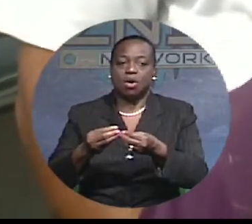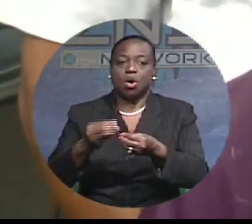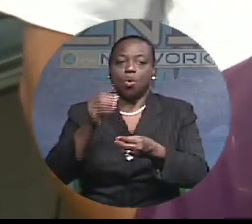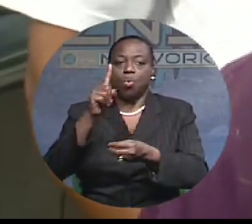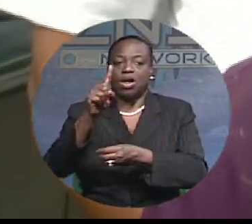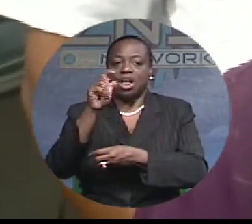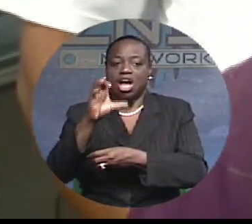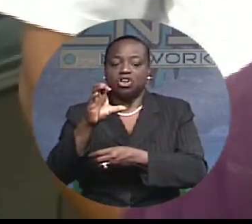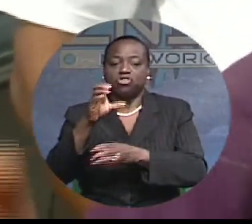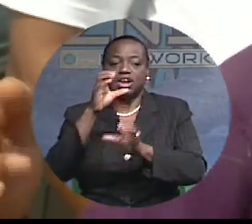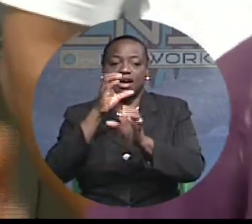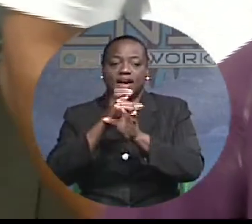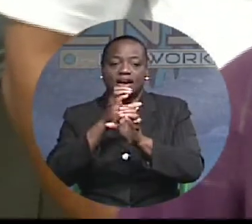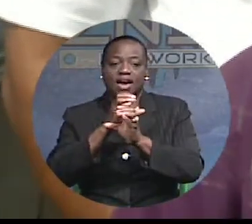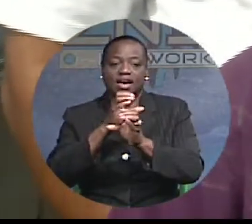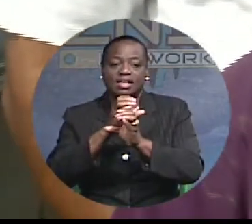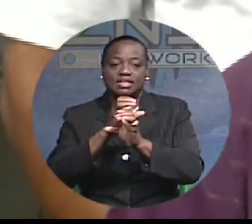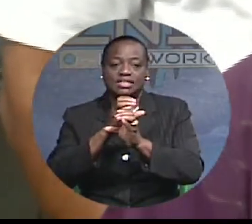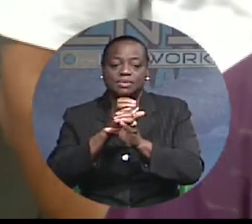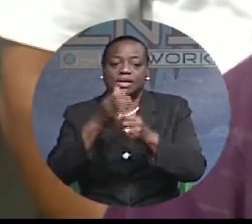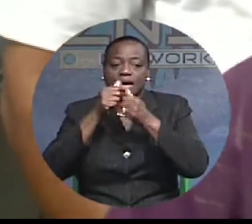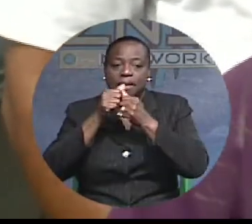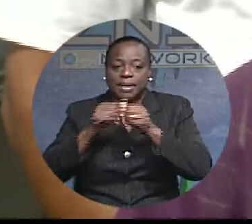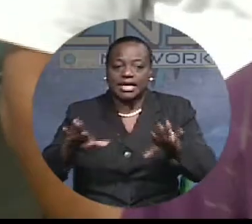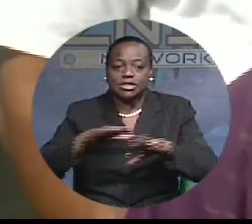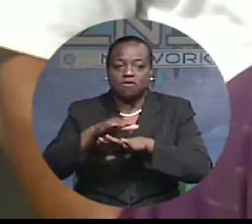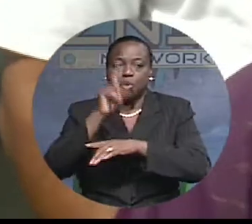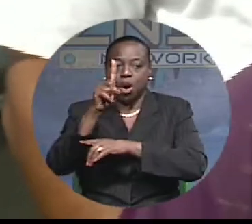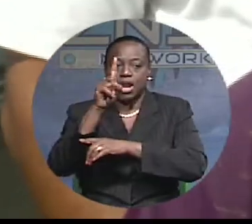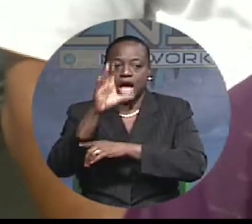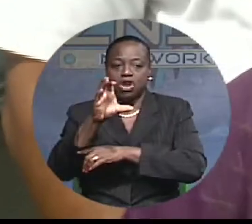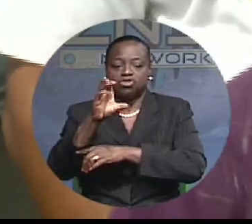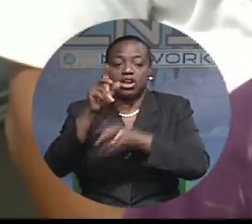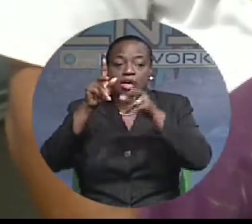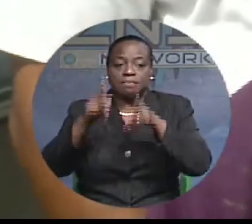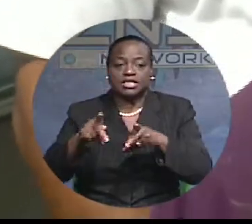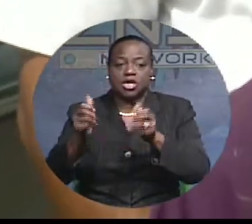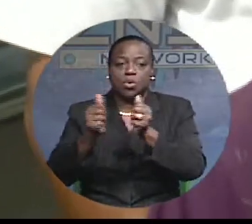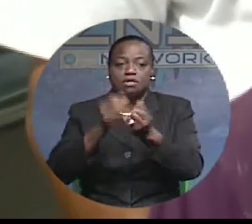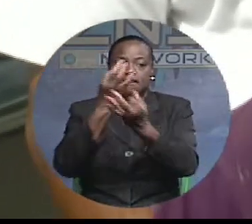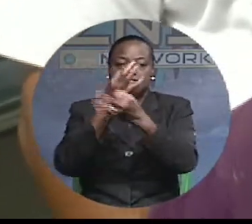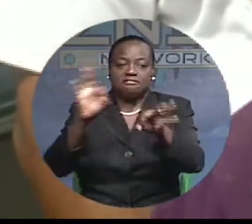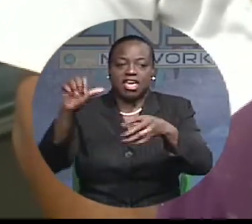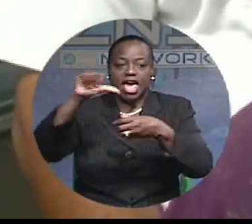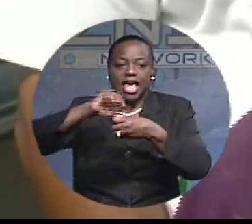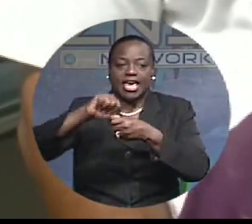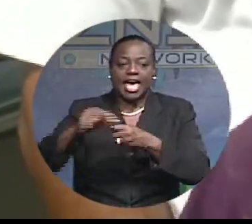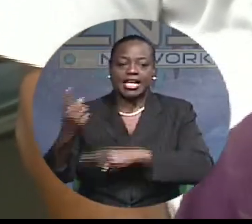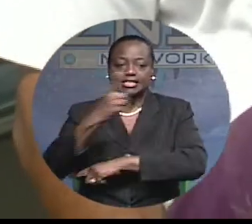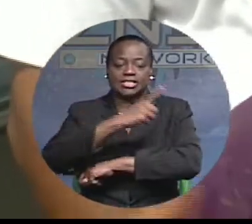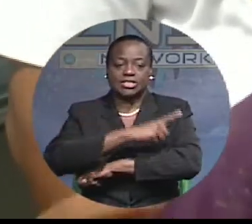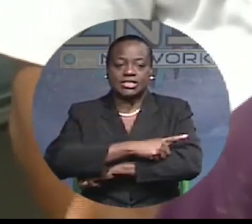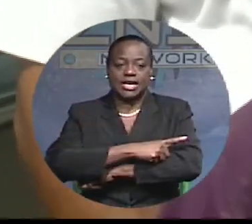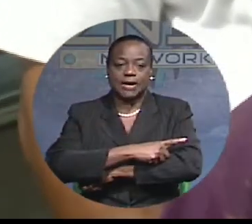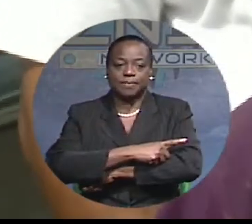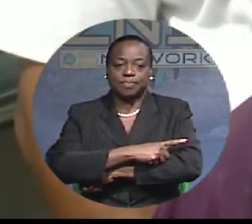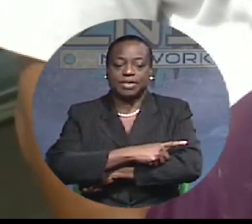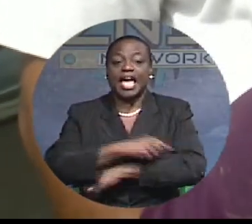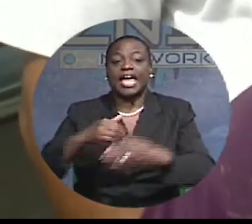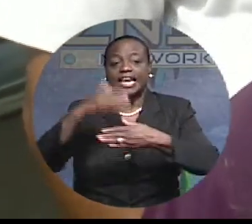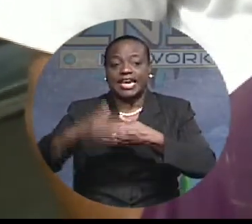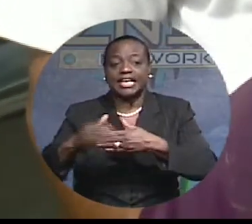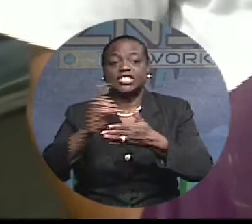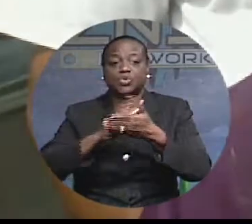100 cars. We're going to bless over 100 persons with fuel today, and of course we will do it on next